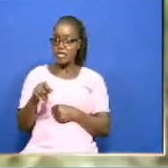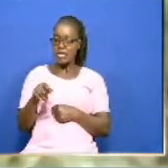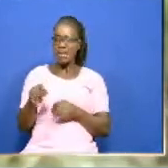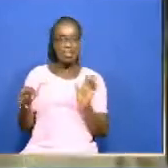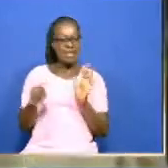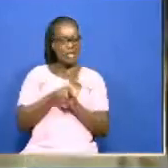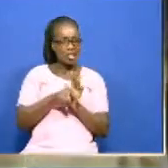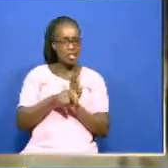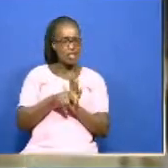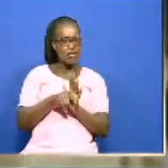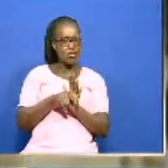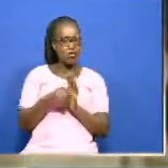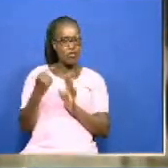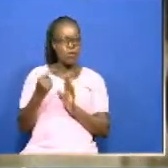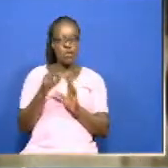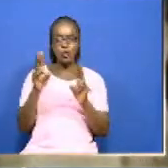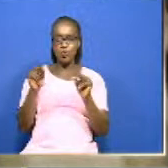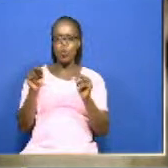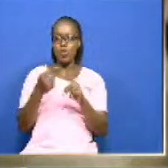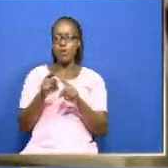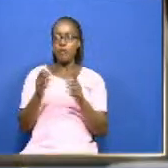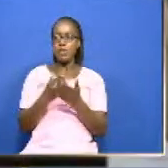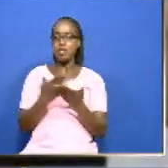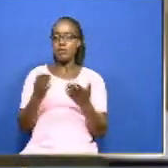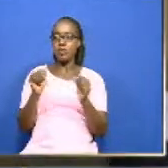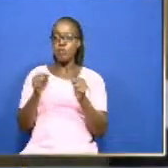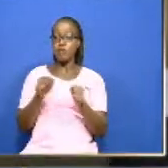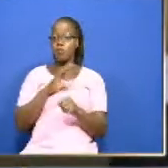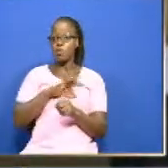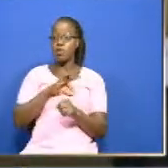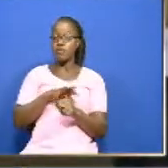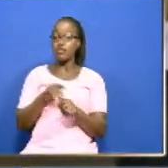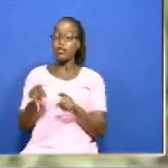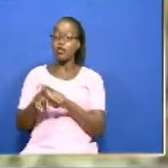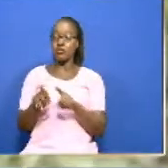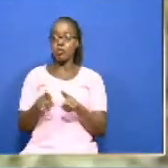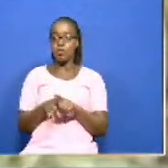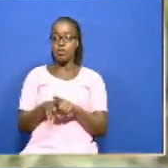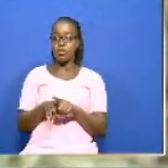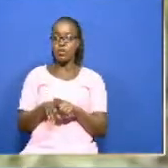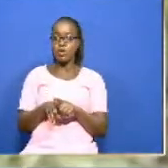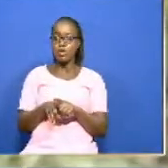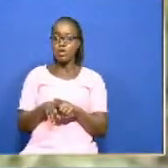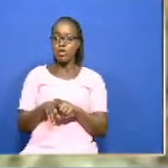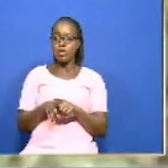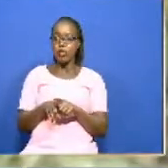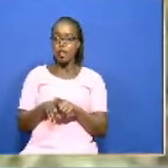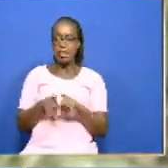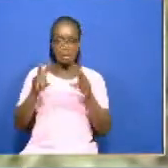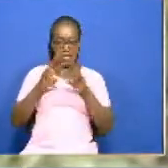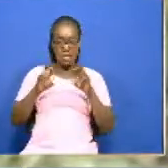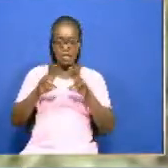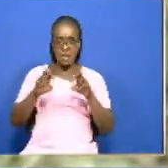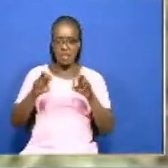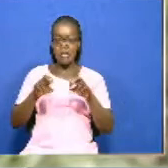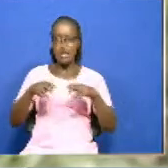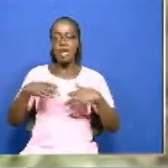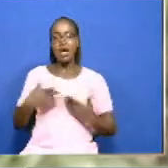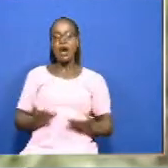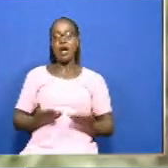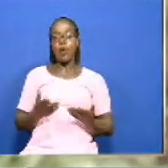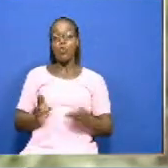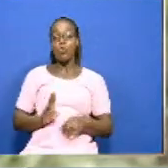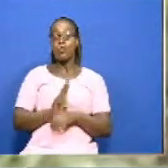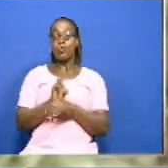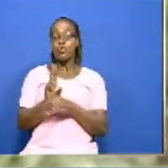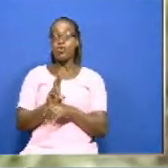negative side, wacha waione kama kitu yenye inaweza leta faida. Ni mpaka tu inahitajika tu wafanye research ya vile